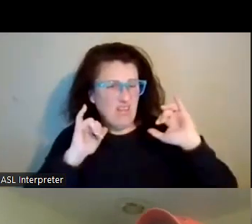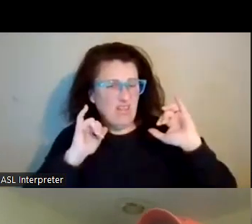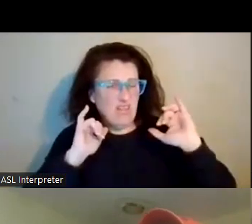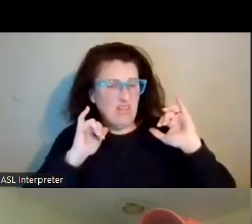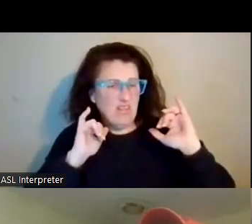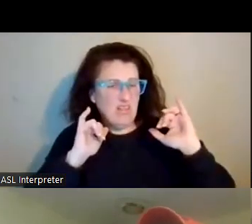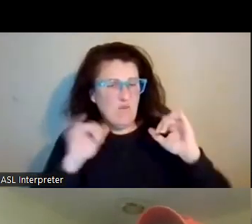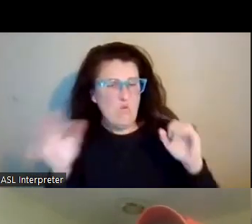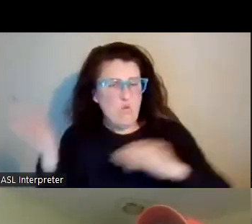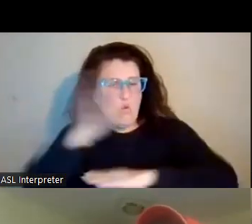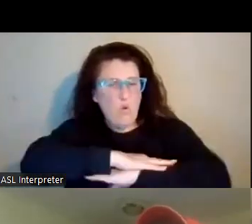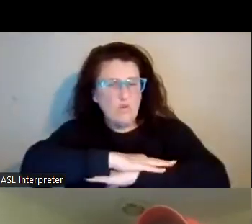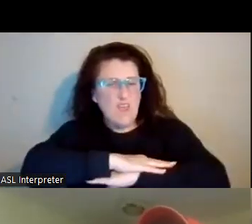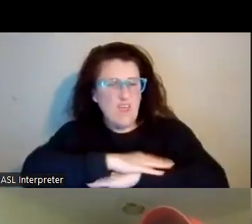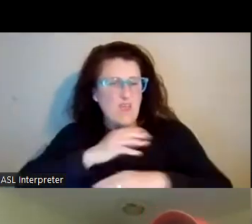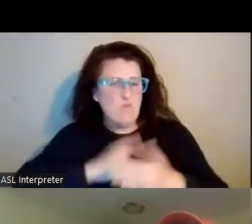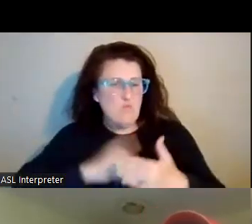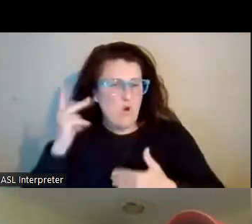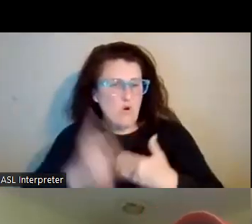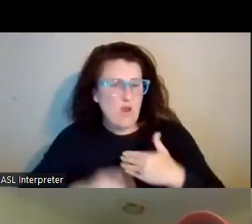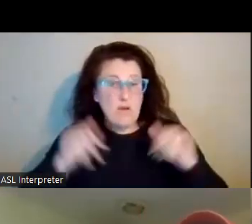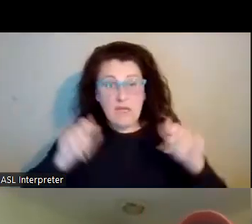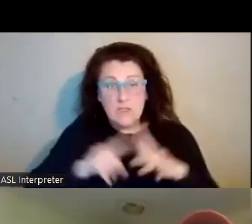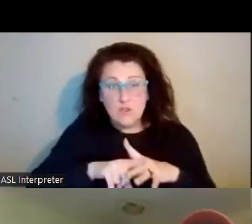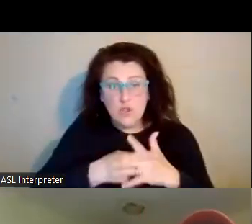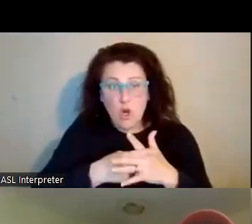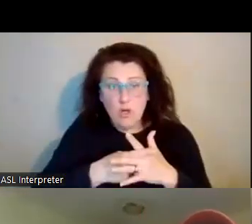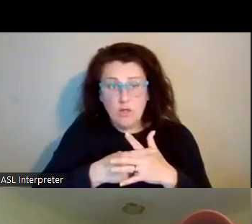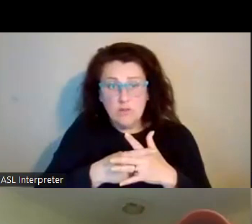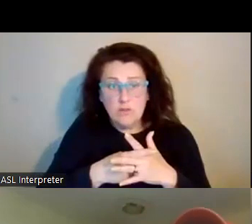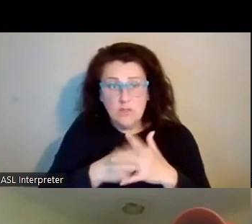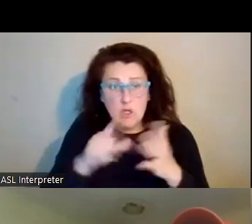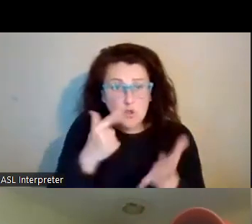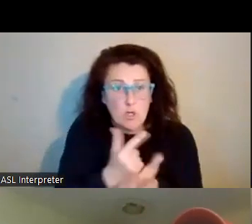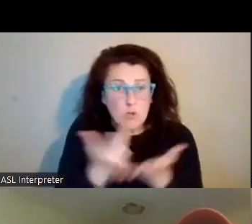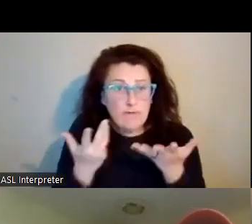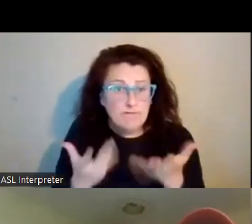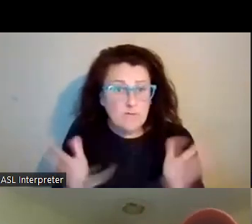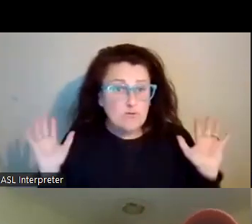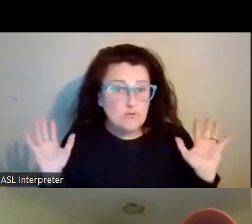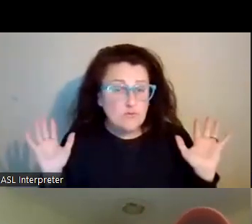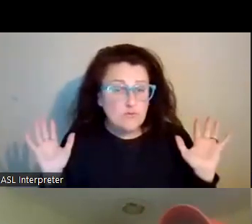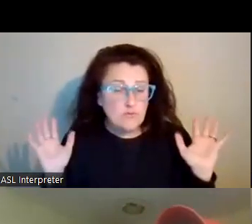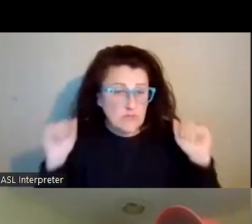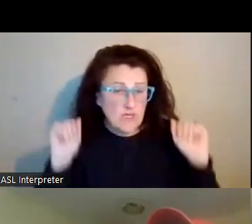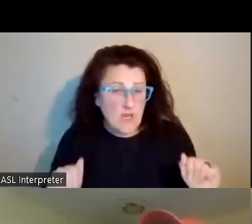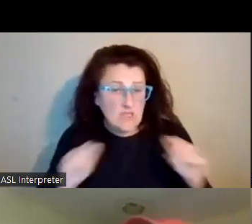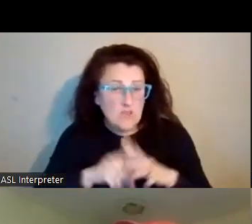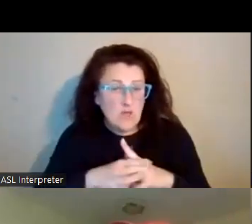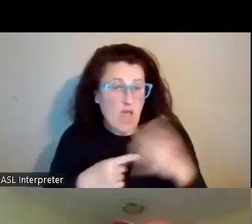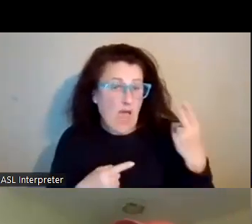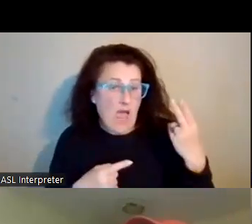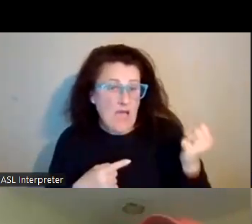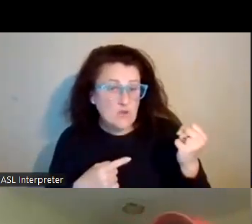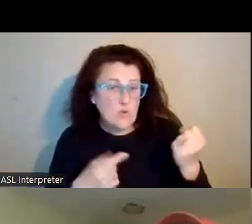day program. It might be something we can start right after graduation. I know that a lot of high school seniors, I have